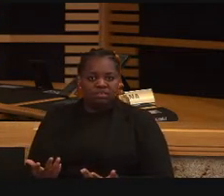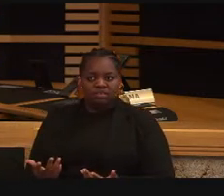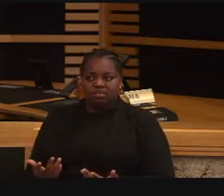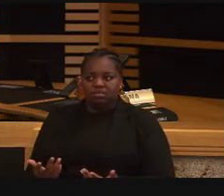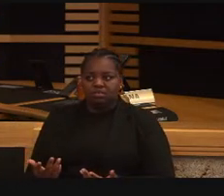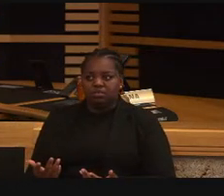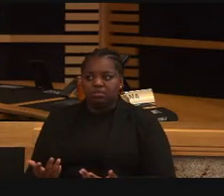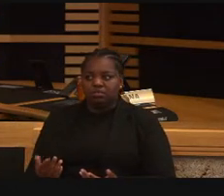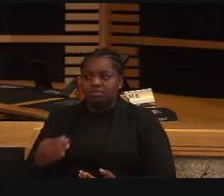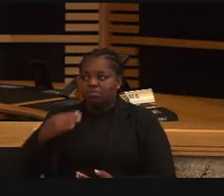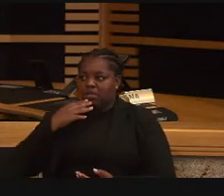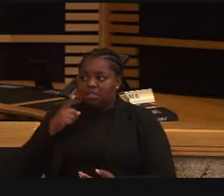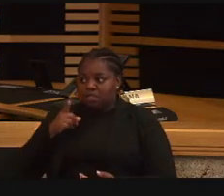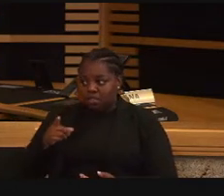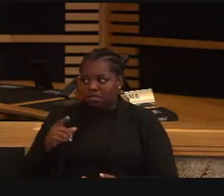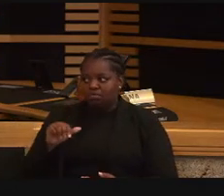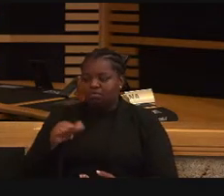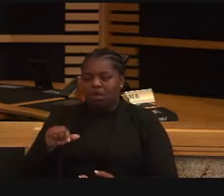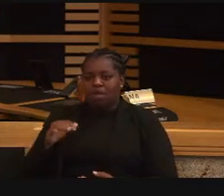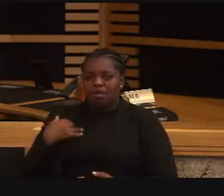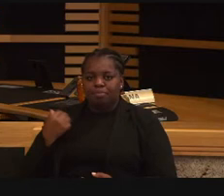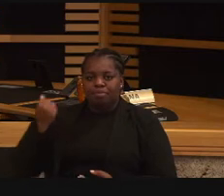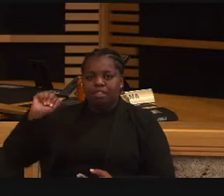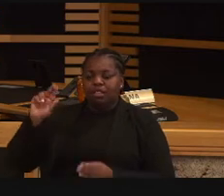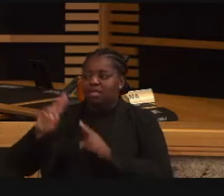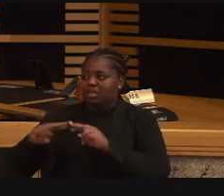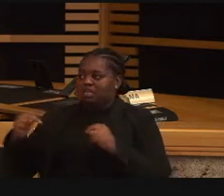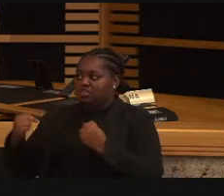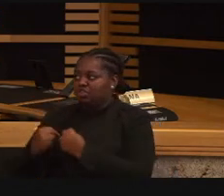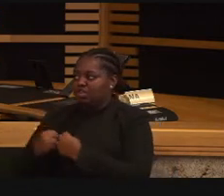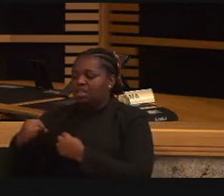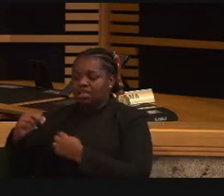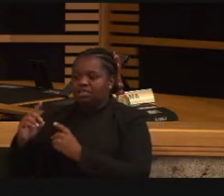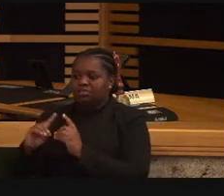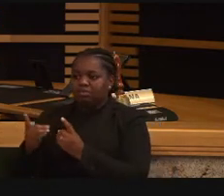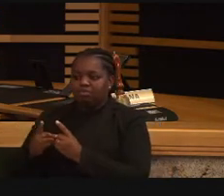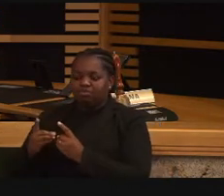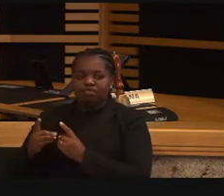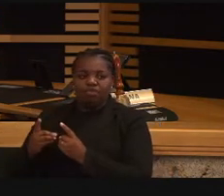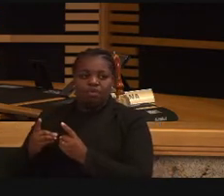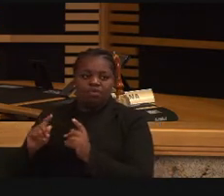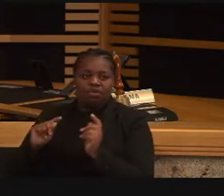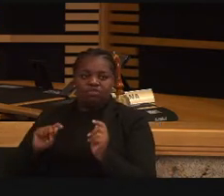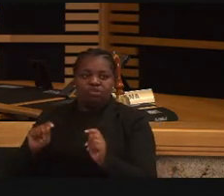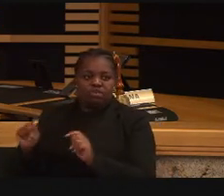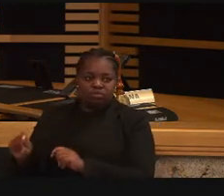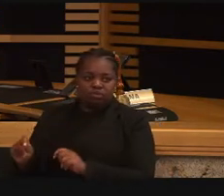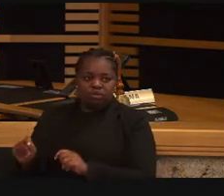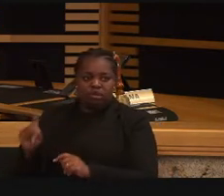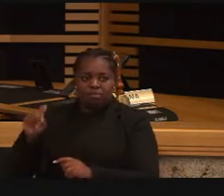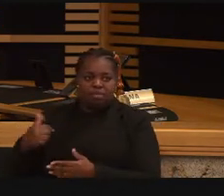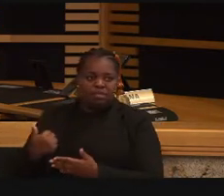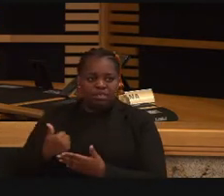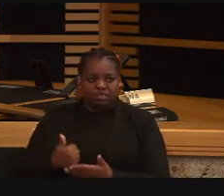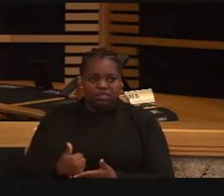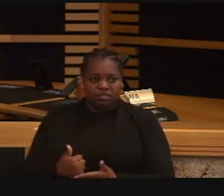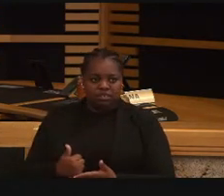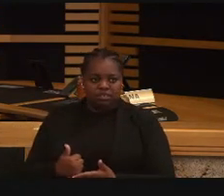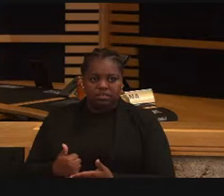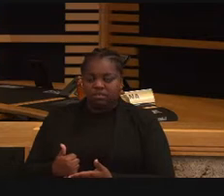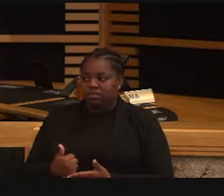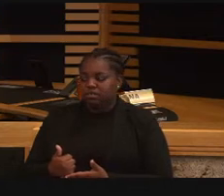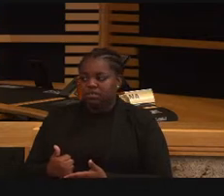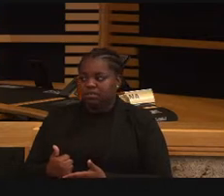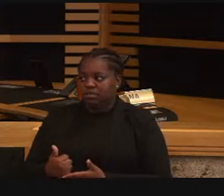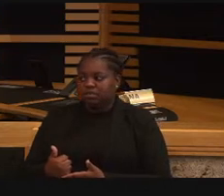And it is then that you appealed to the National Department of Transport, that the National Department of Transport must assist.